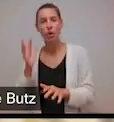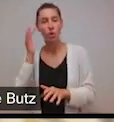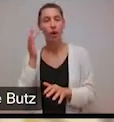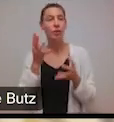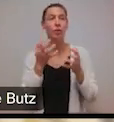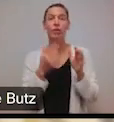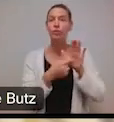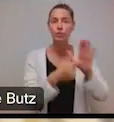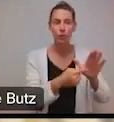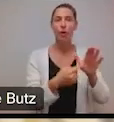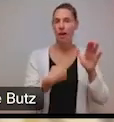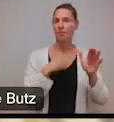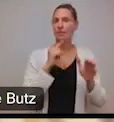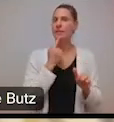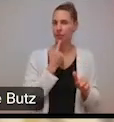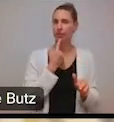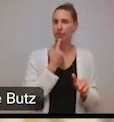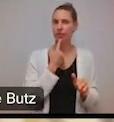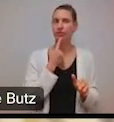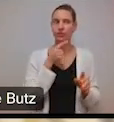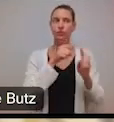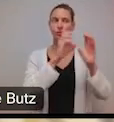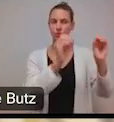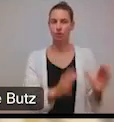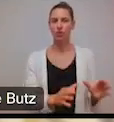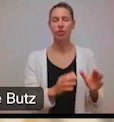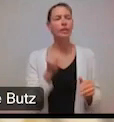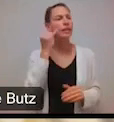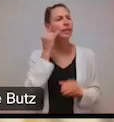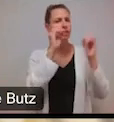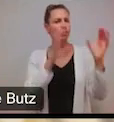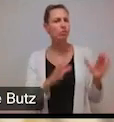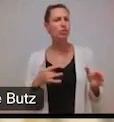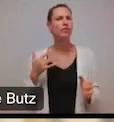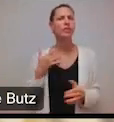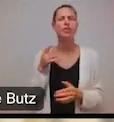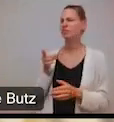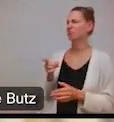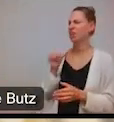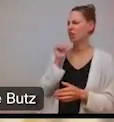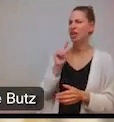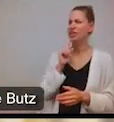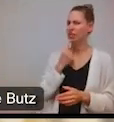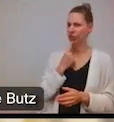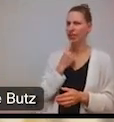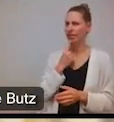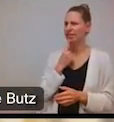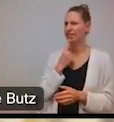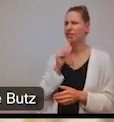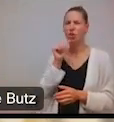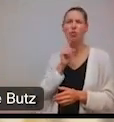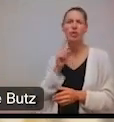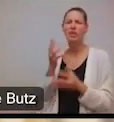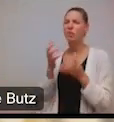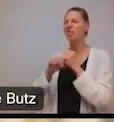about this. If they get the impression that you're not serious about the extension or the assignments, they might not be